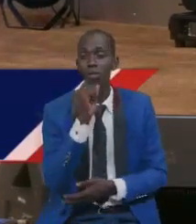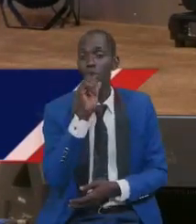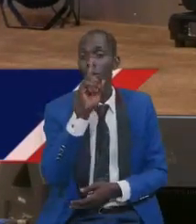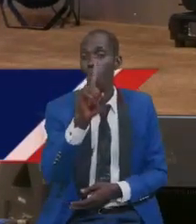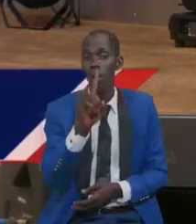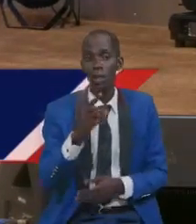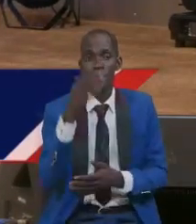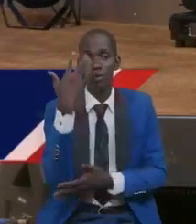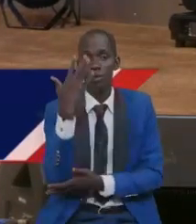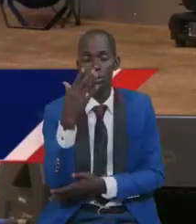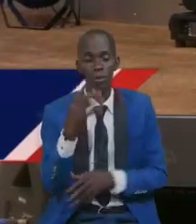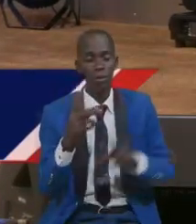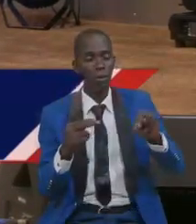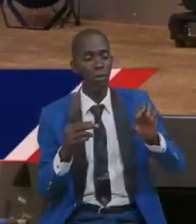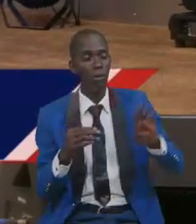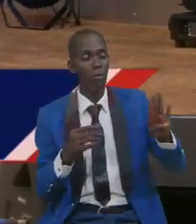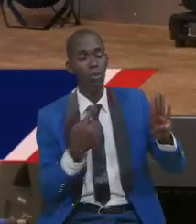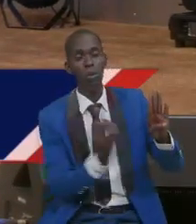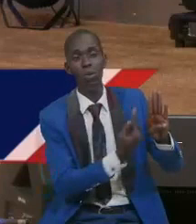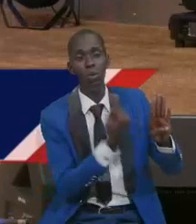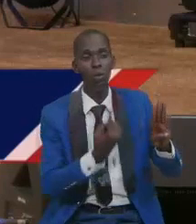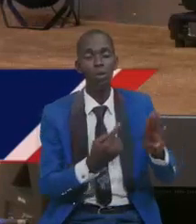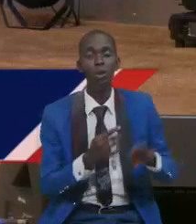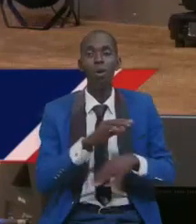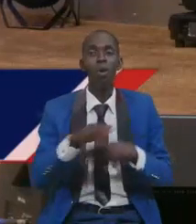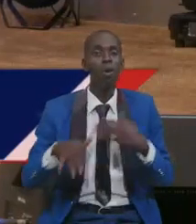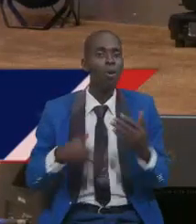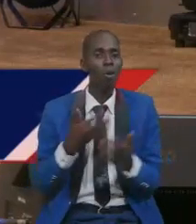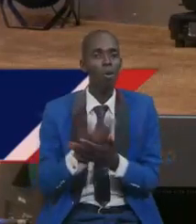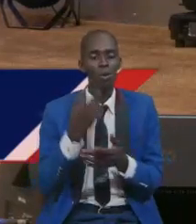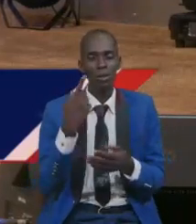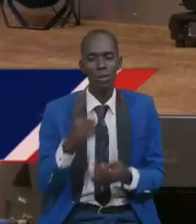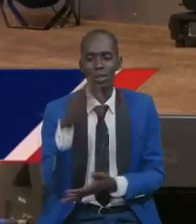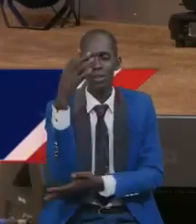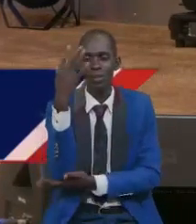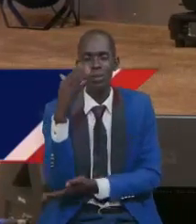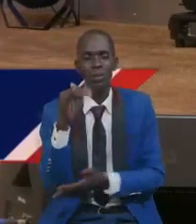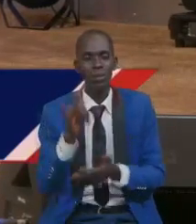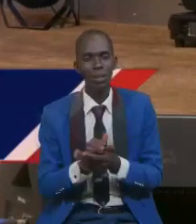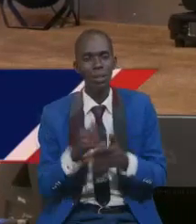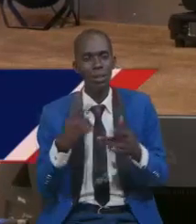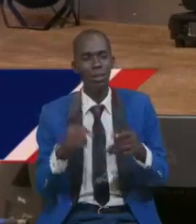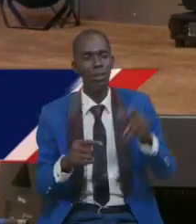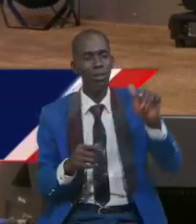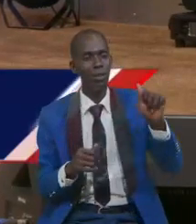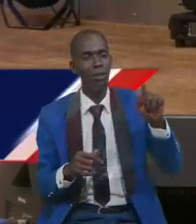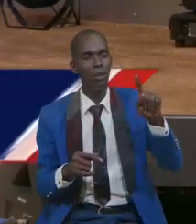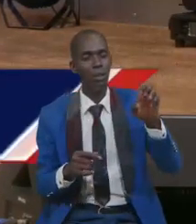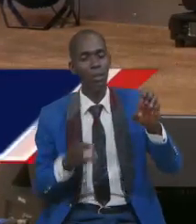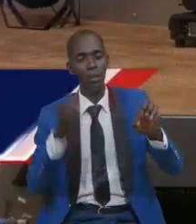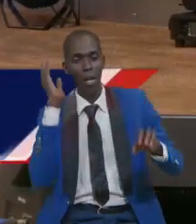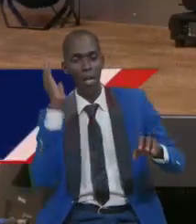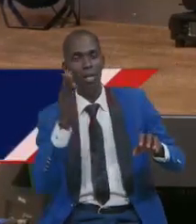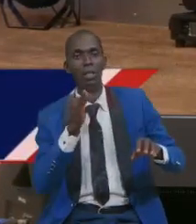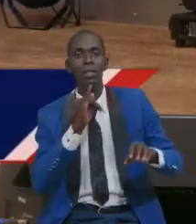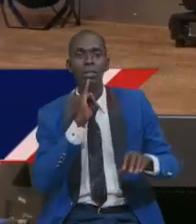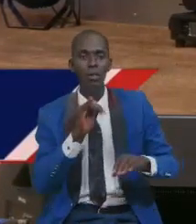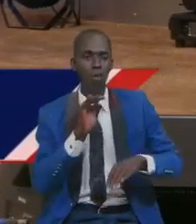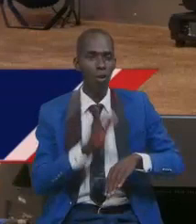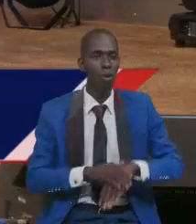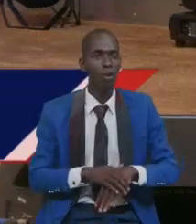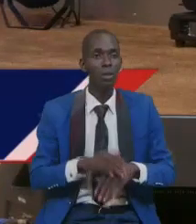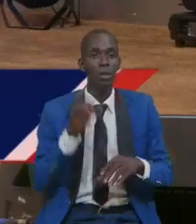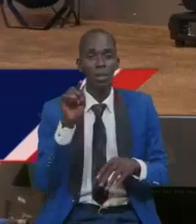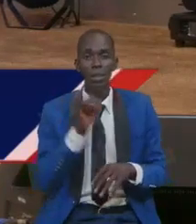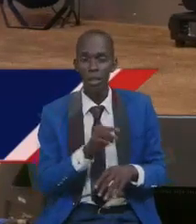tree, Nebuchadnezzar, all the trees, the axe is laid on the root of the trees. Therefore, every